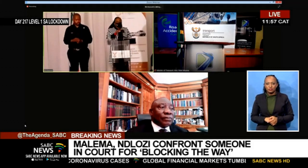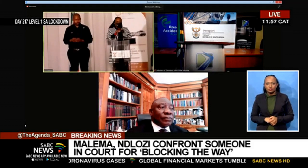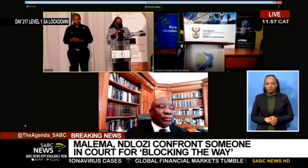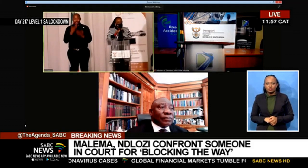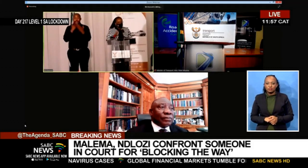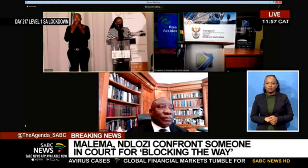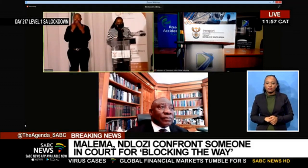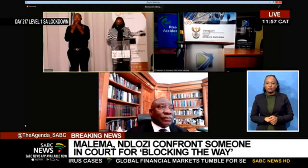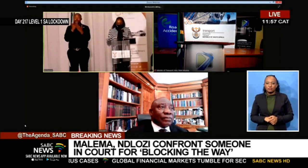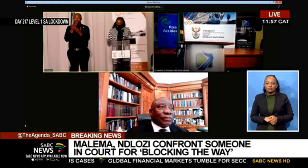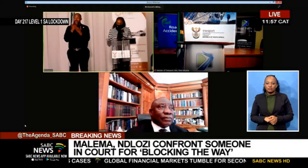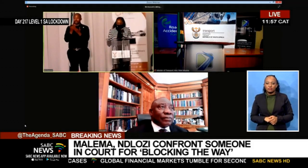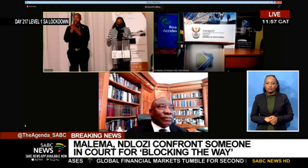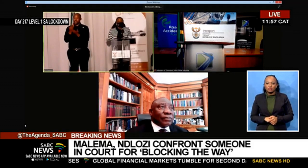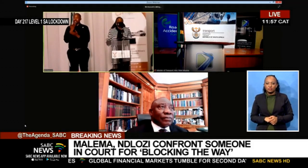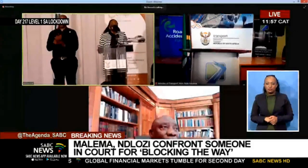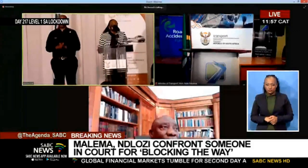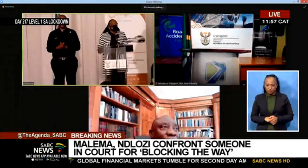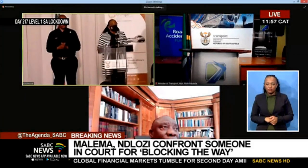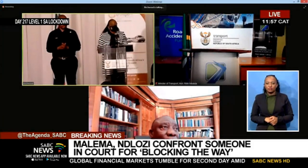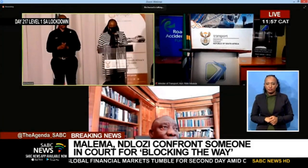Thank you very much, Mr. President.